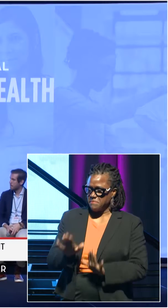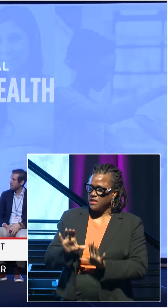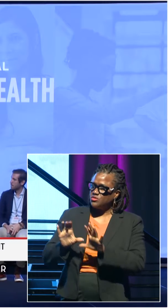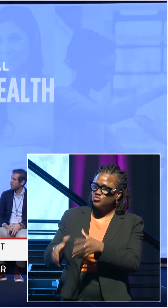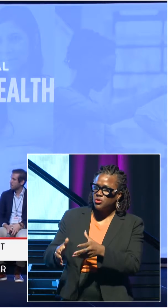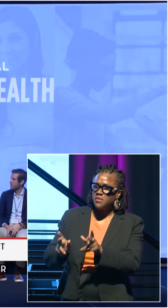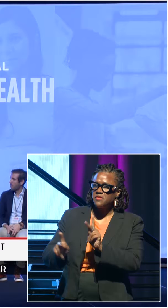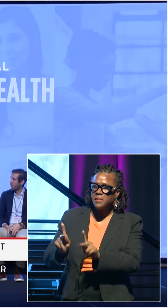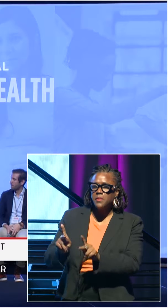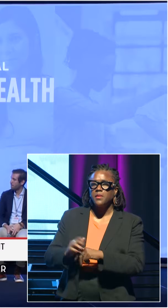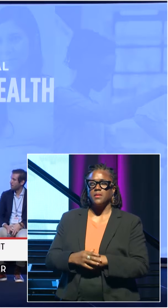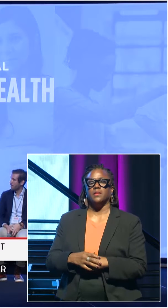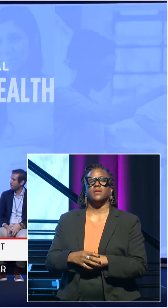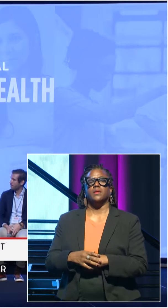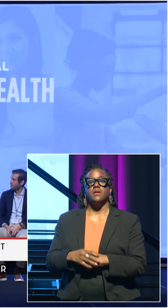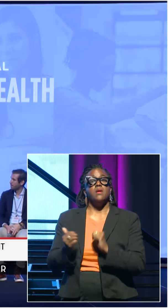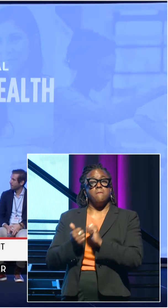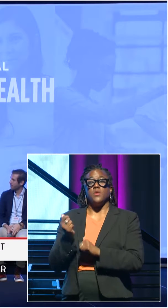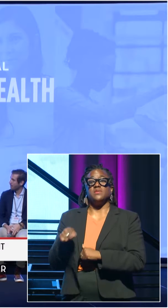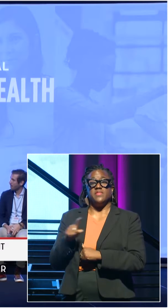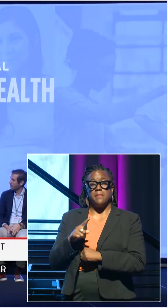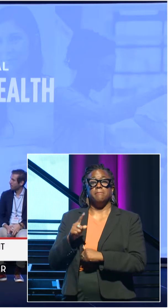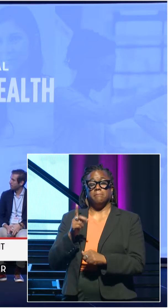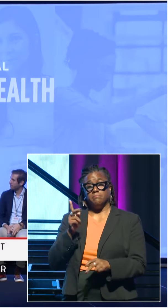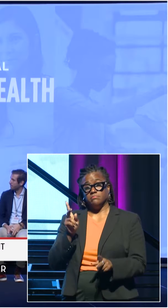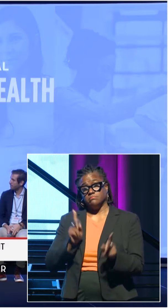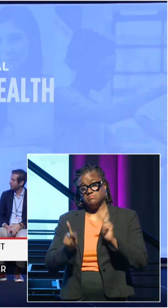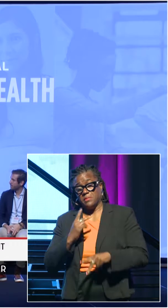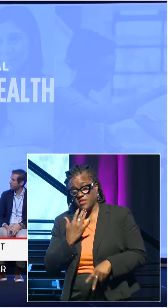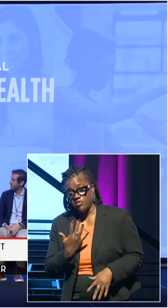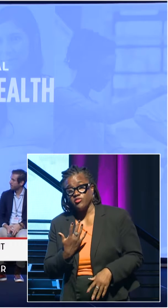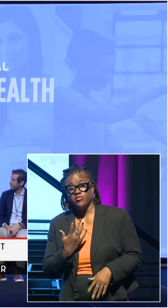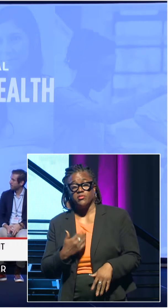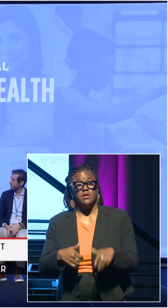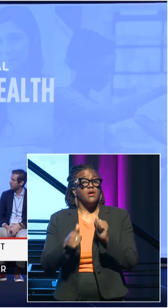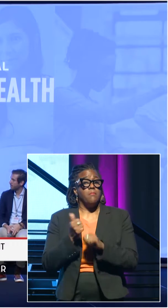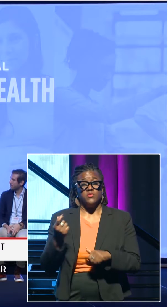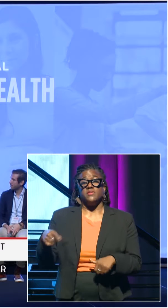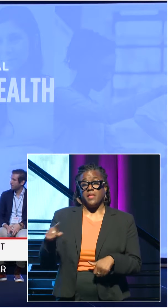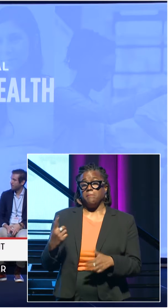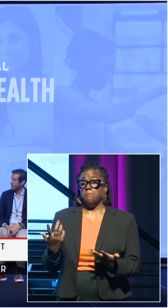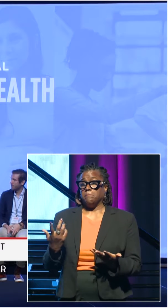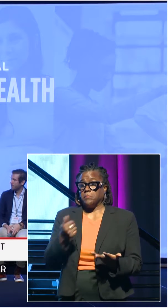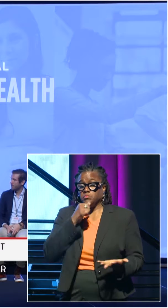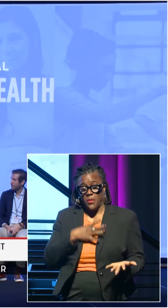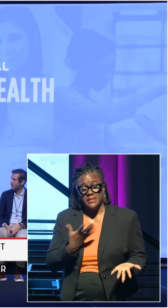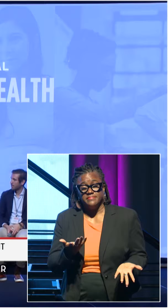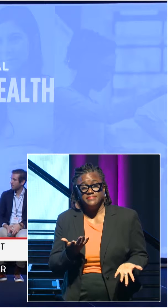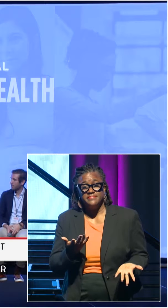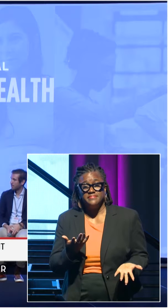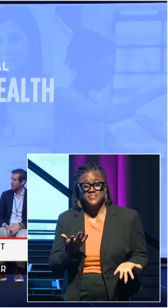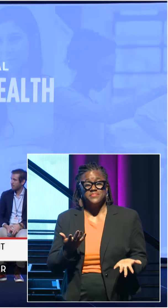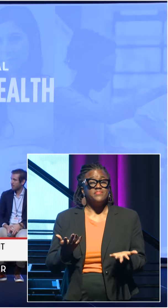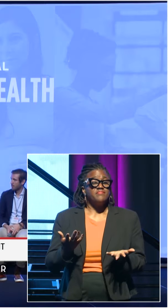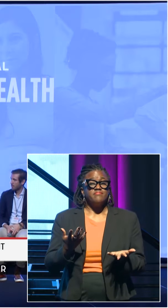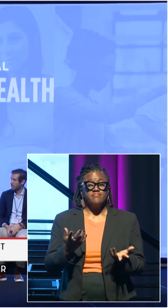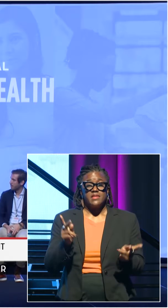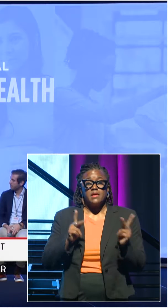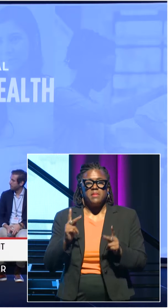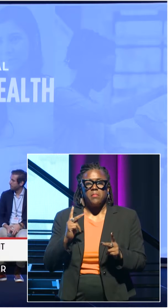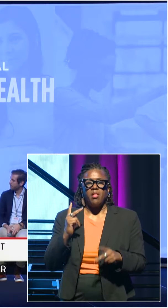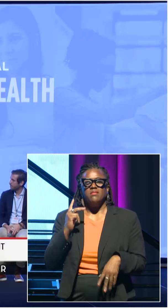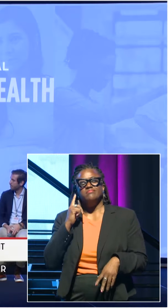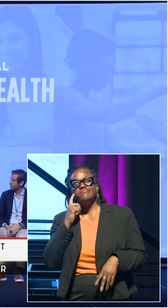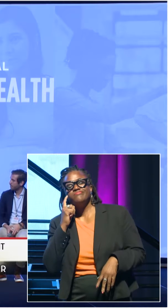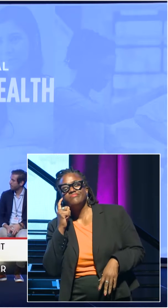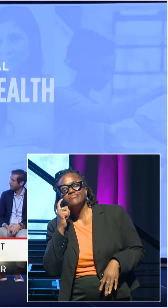group of people, most of them people of color, most of them women. People doubted